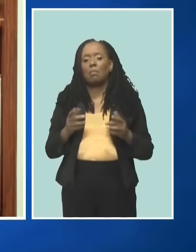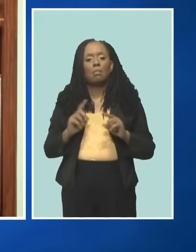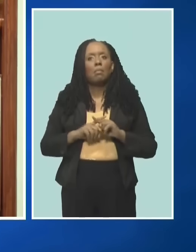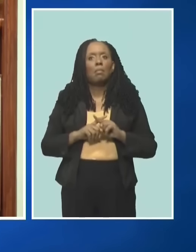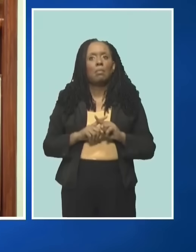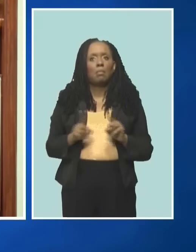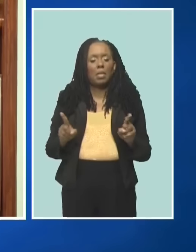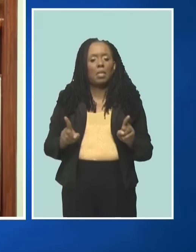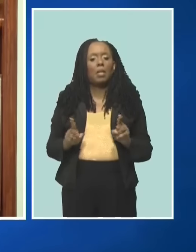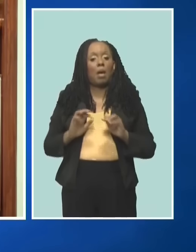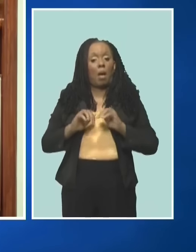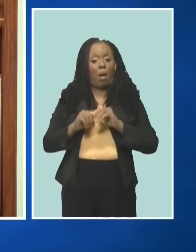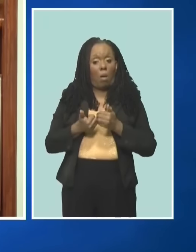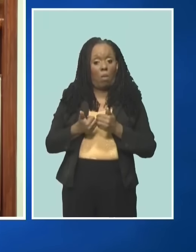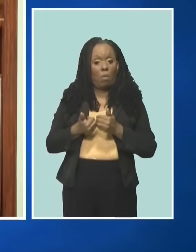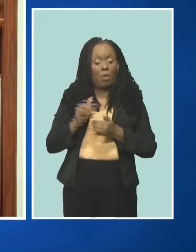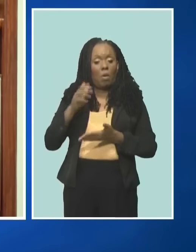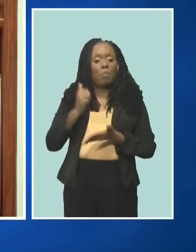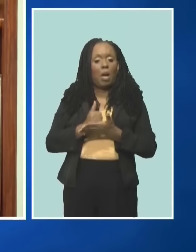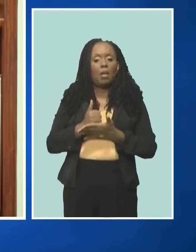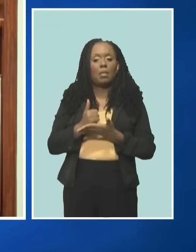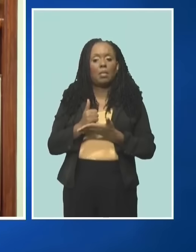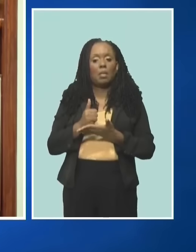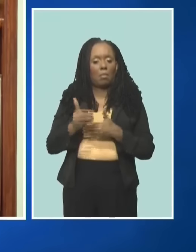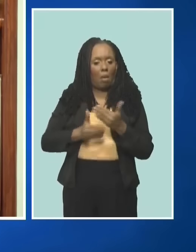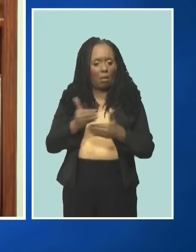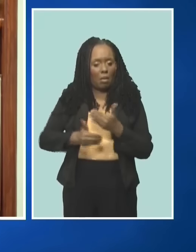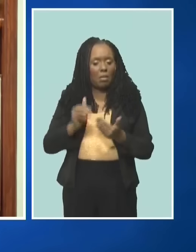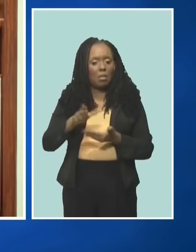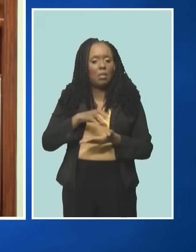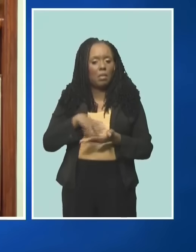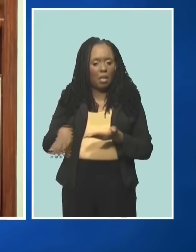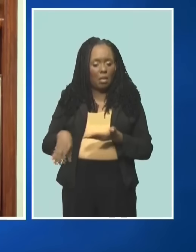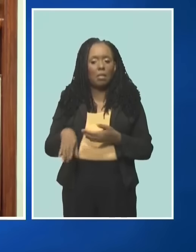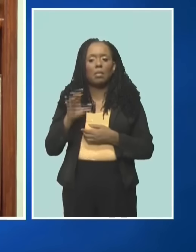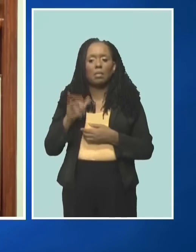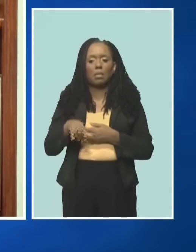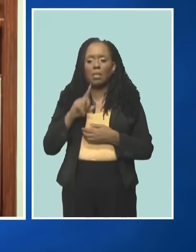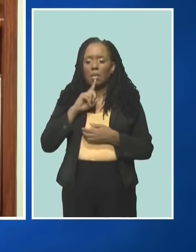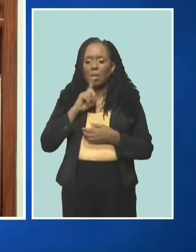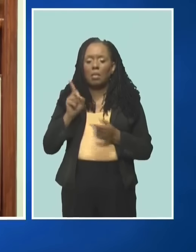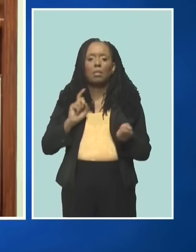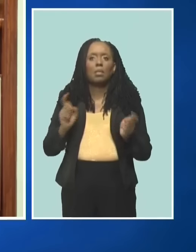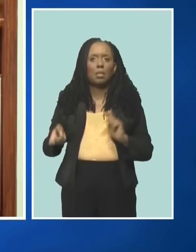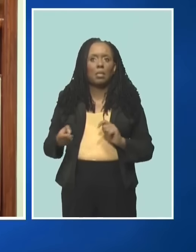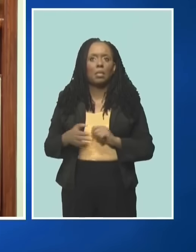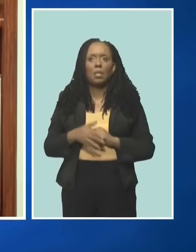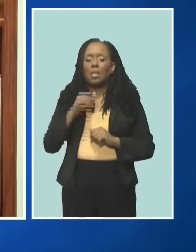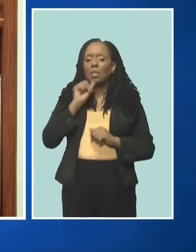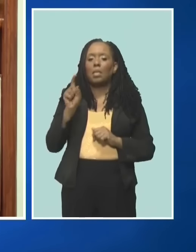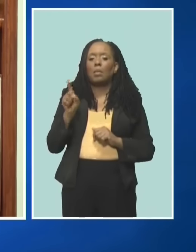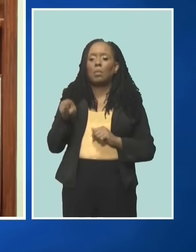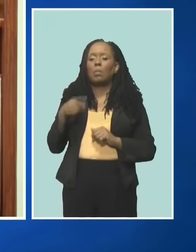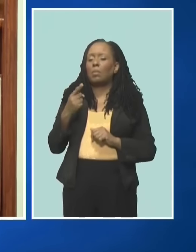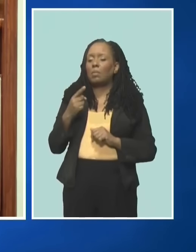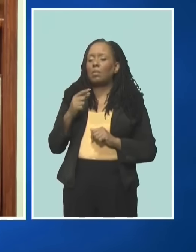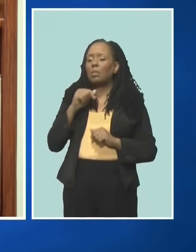the way the banks clear and verify the checks that what has been digitized as opposed to a physical